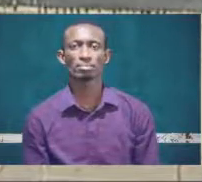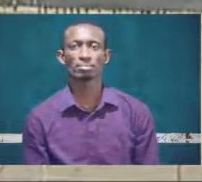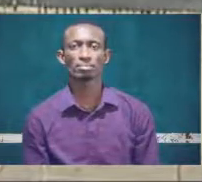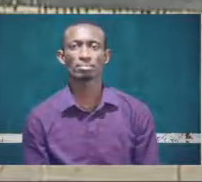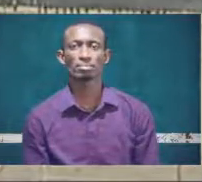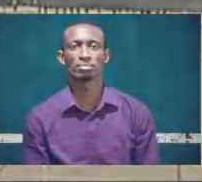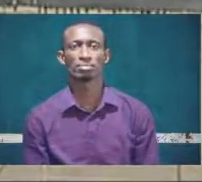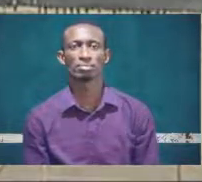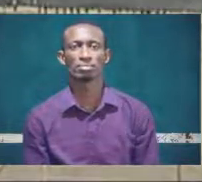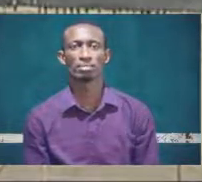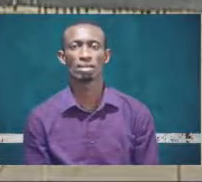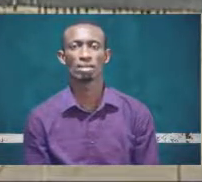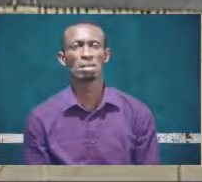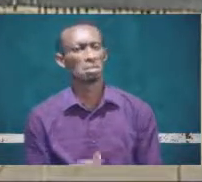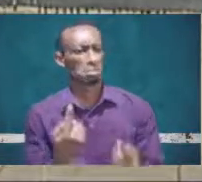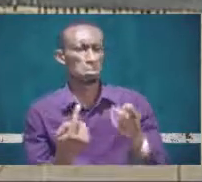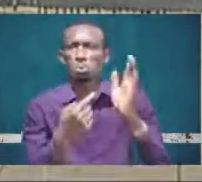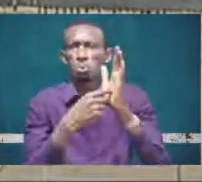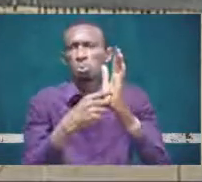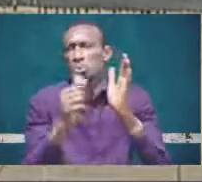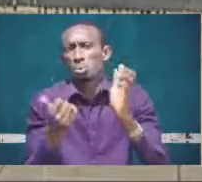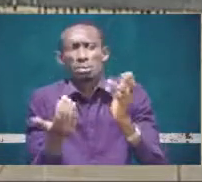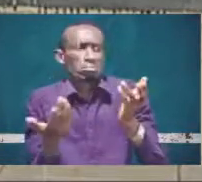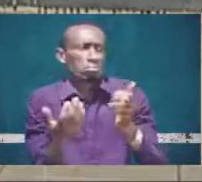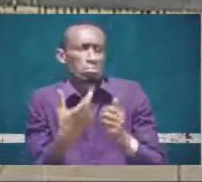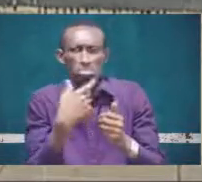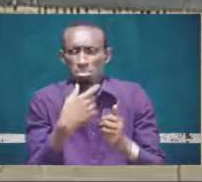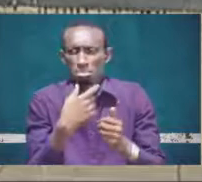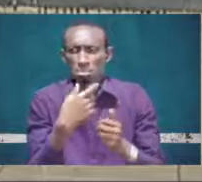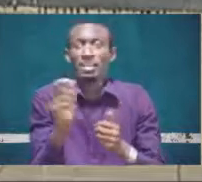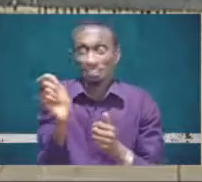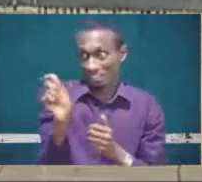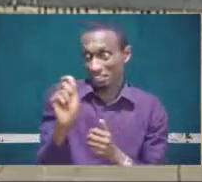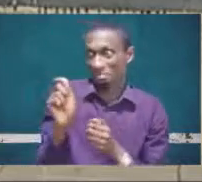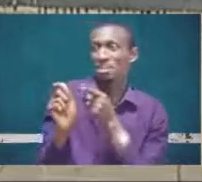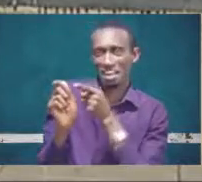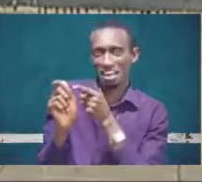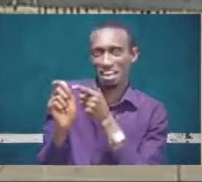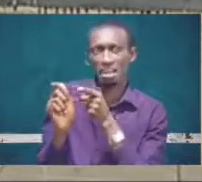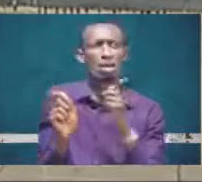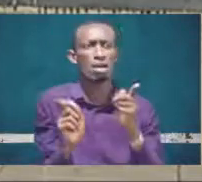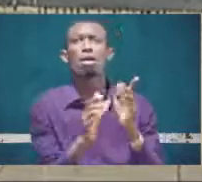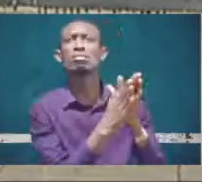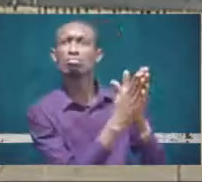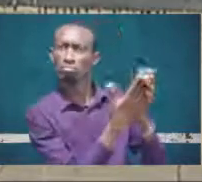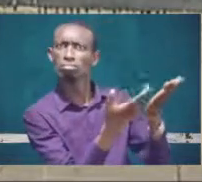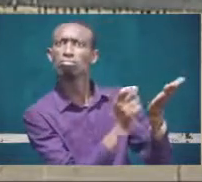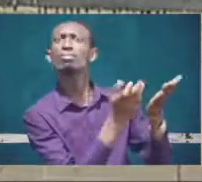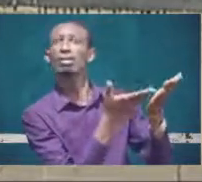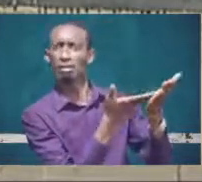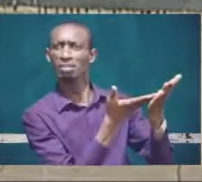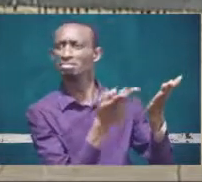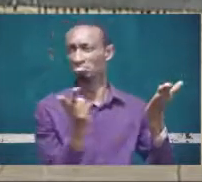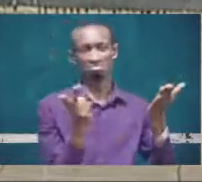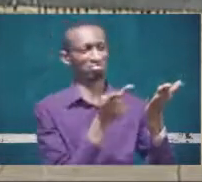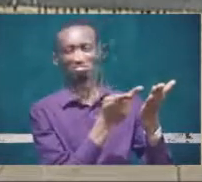So in most cases here, or you can even talk about a book and a pen. A book and a pen may also